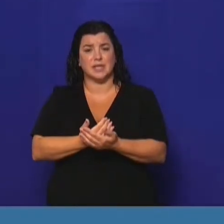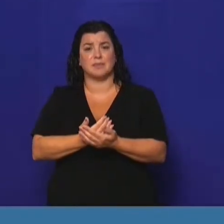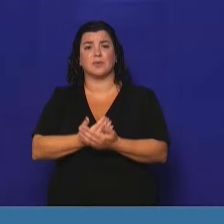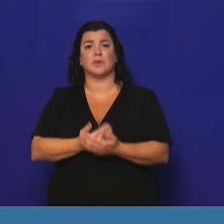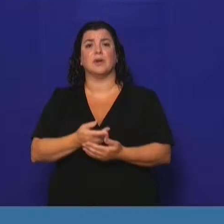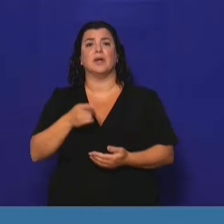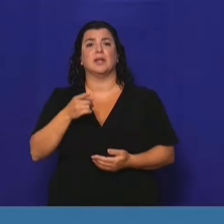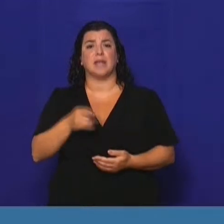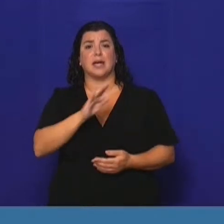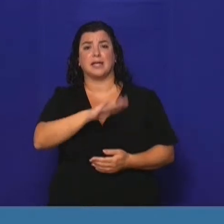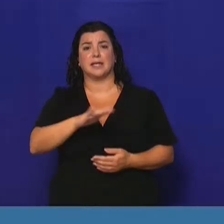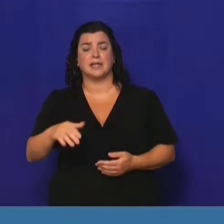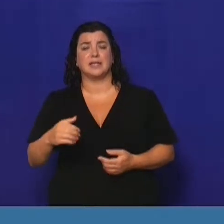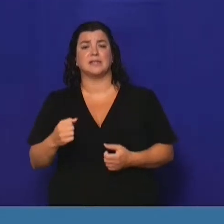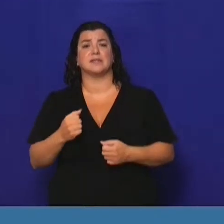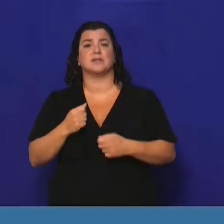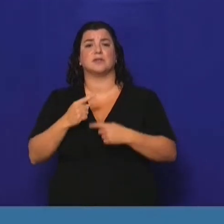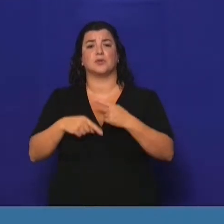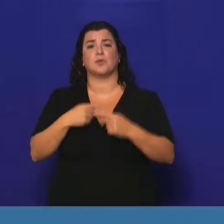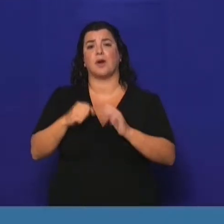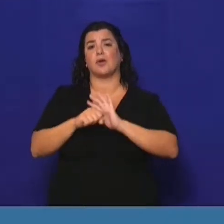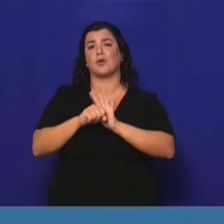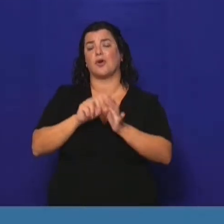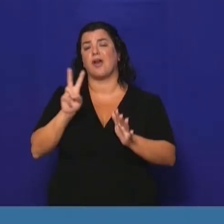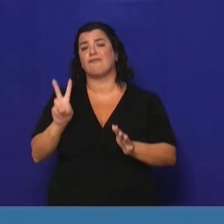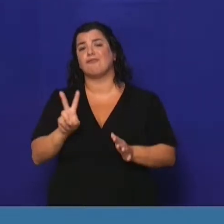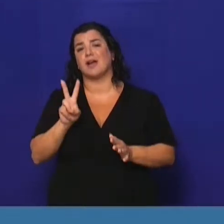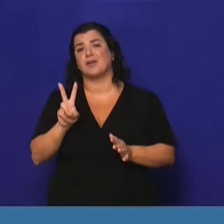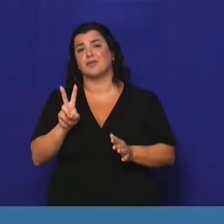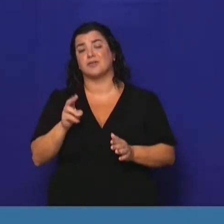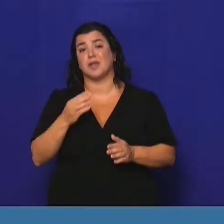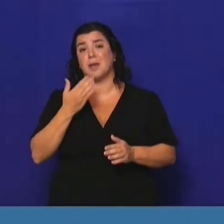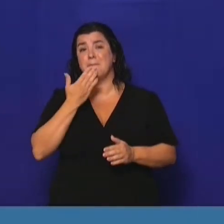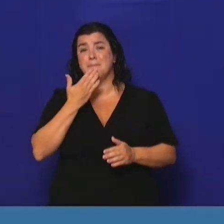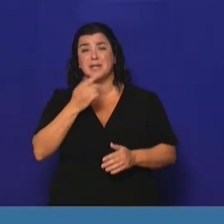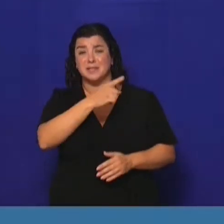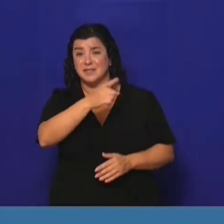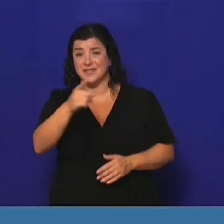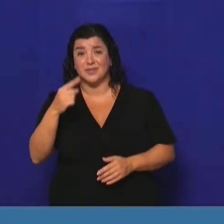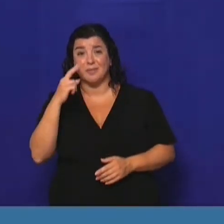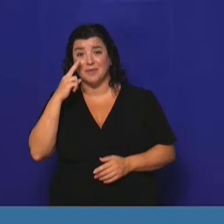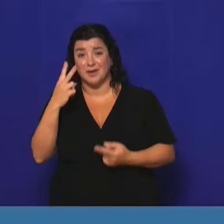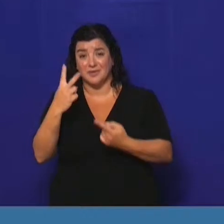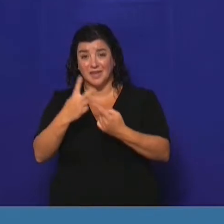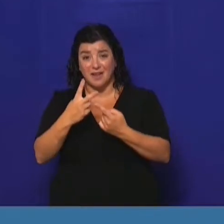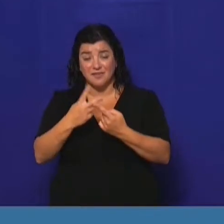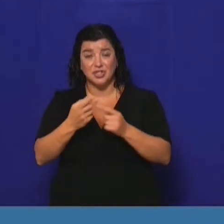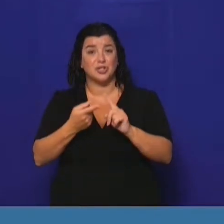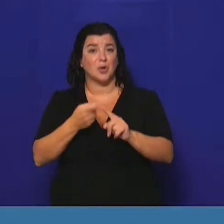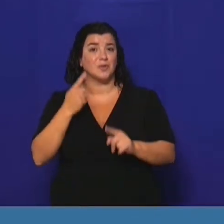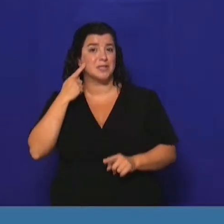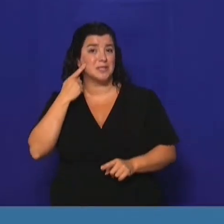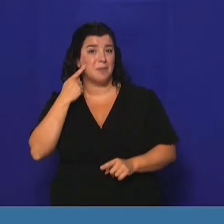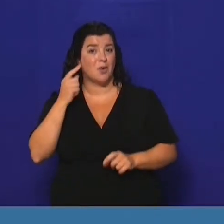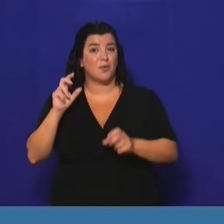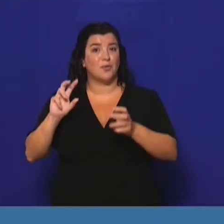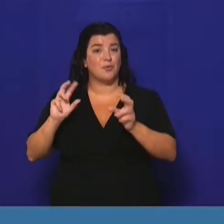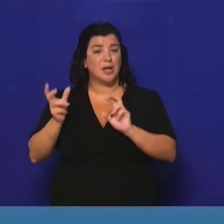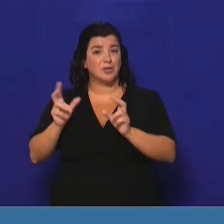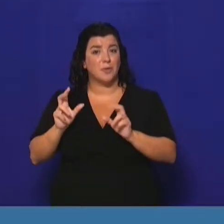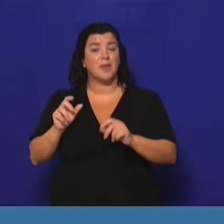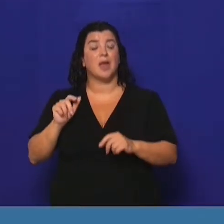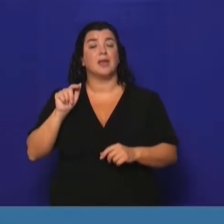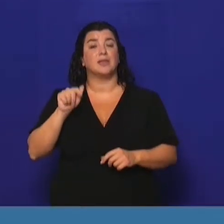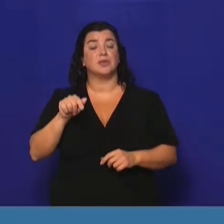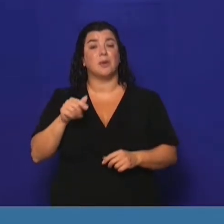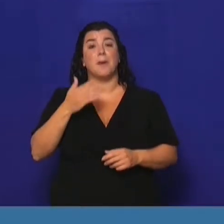jagħtu kontribut dwar il-COVID. Nappella lilkom li qegħdin tarawna u tisimgħuna biex tagħmlu l-kontribut tagħkom